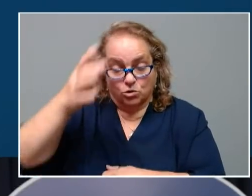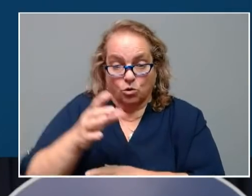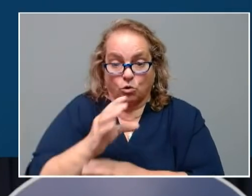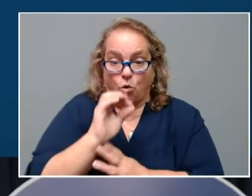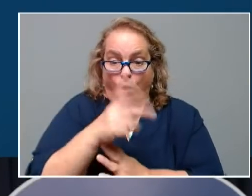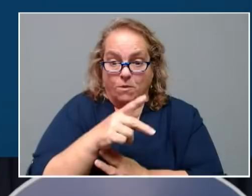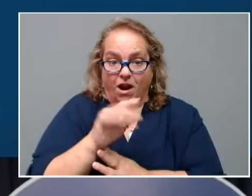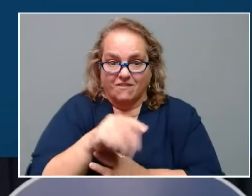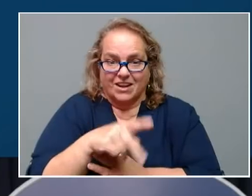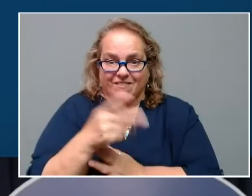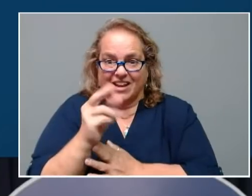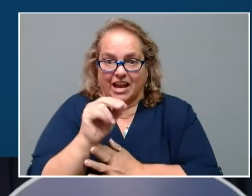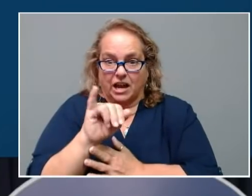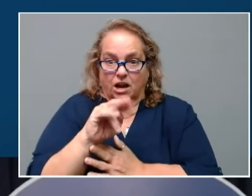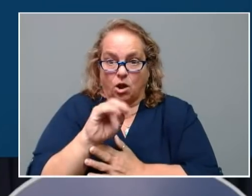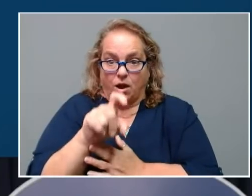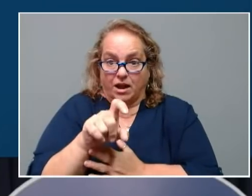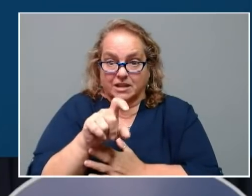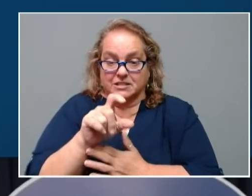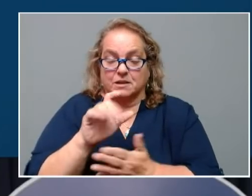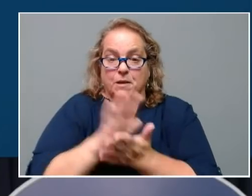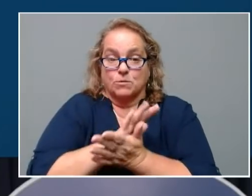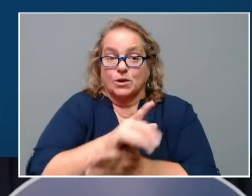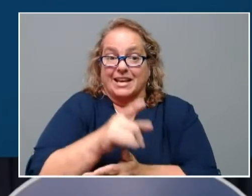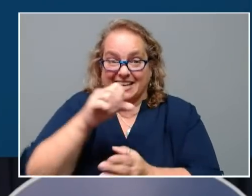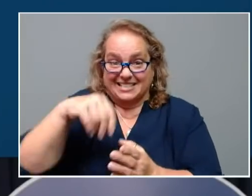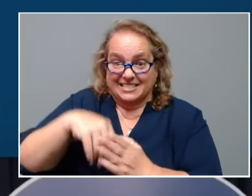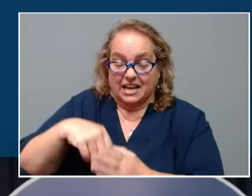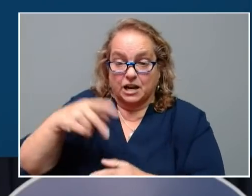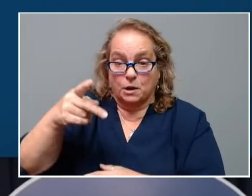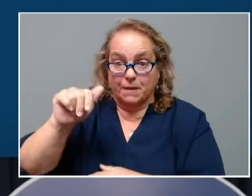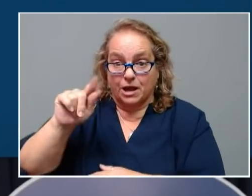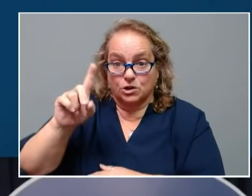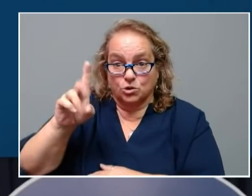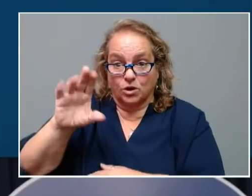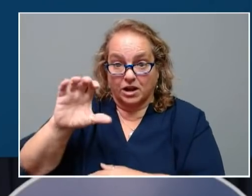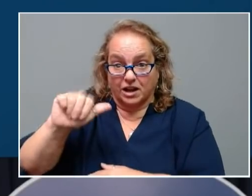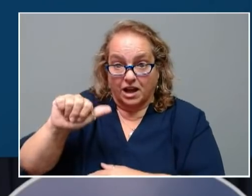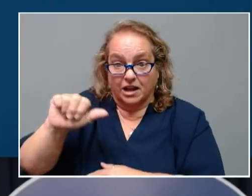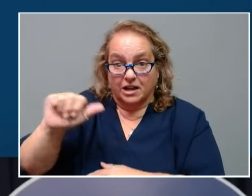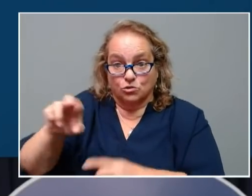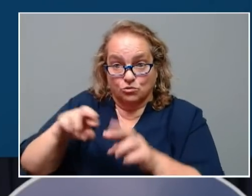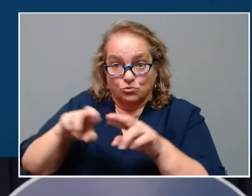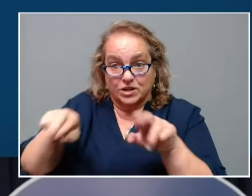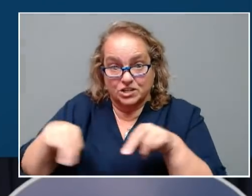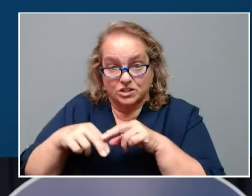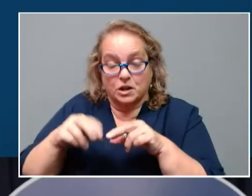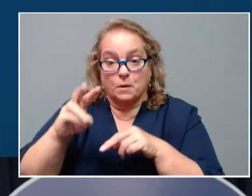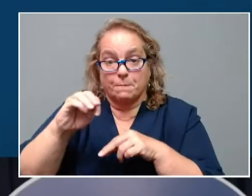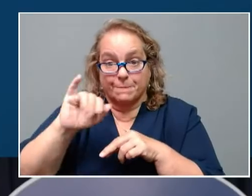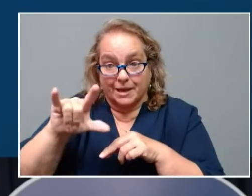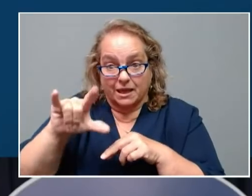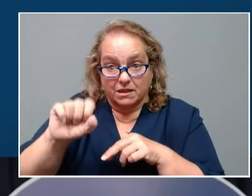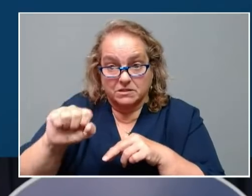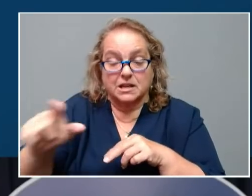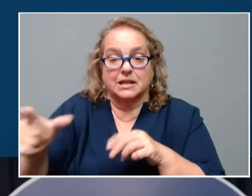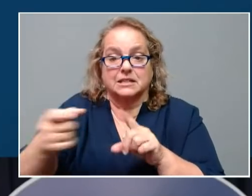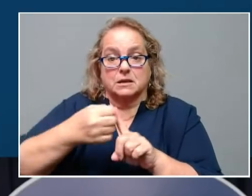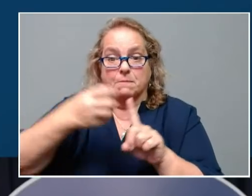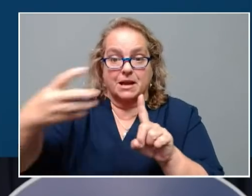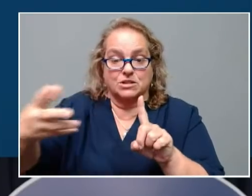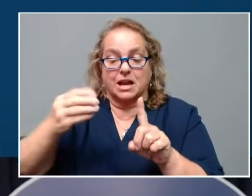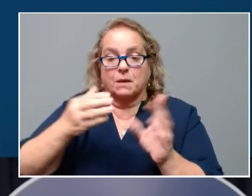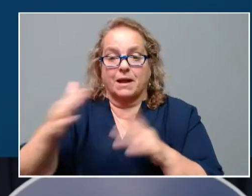is locating in the Paducah region to support the mill, its expansion and reinvestment projects, and plans to be active in